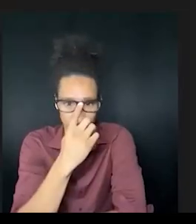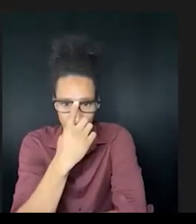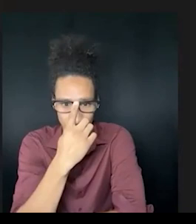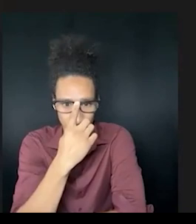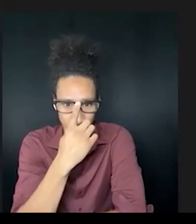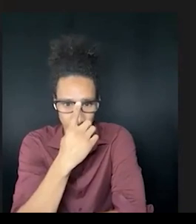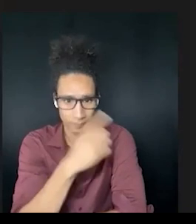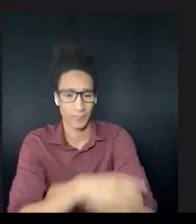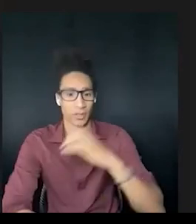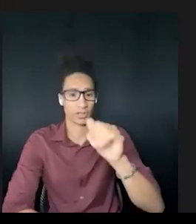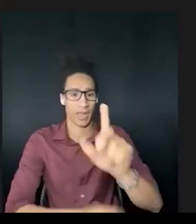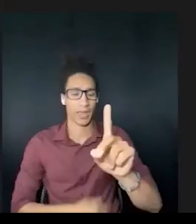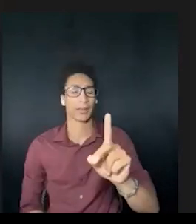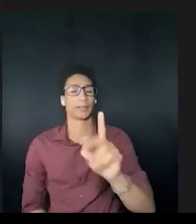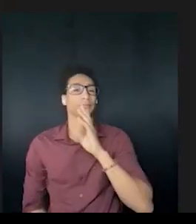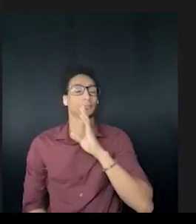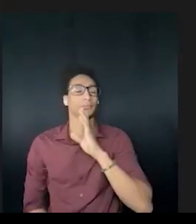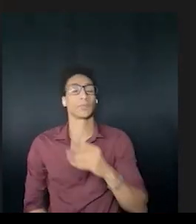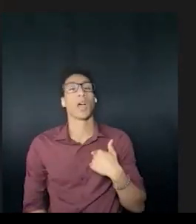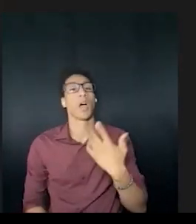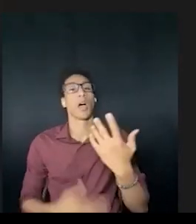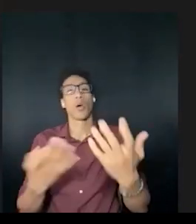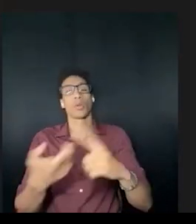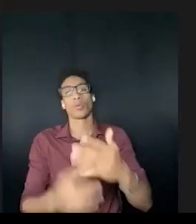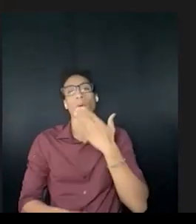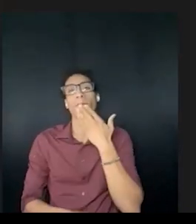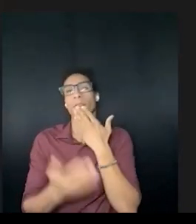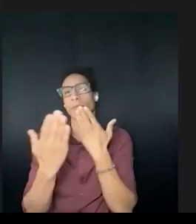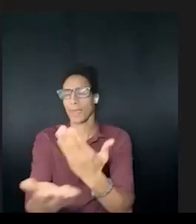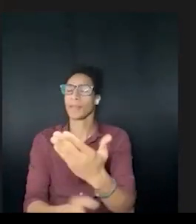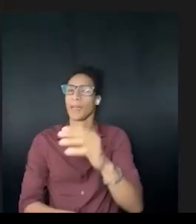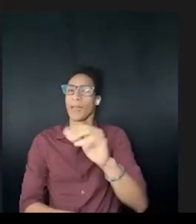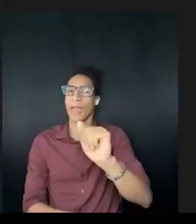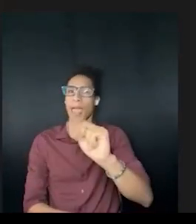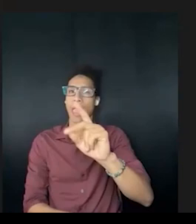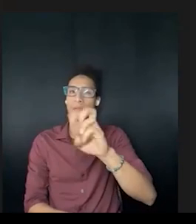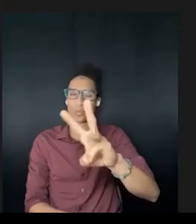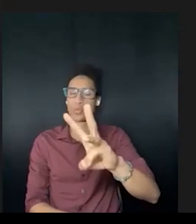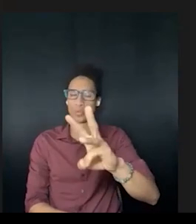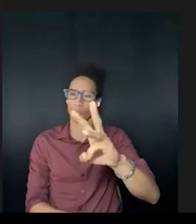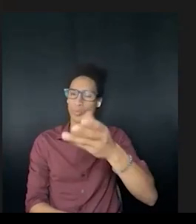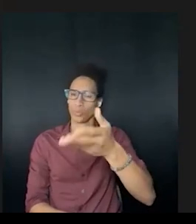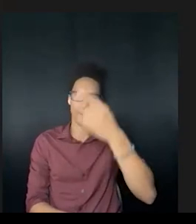I want to thank Andrew for putting this film together.